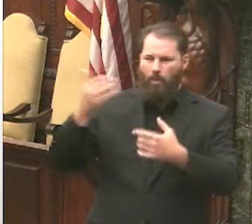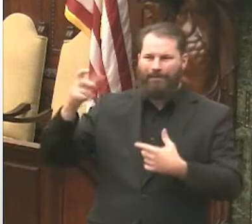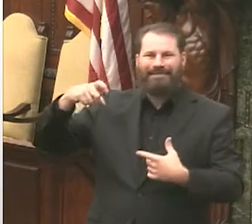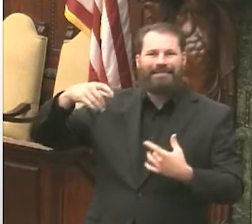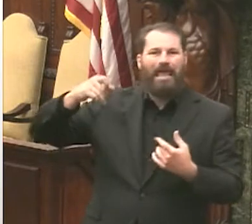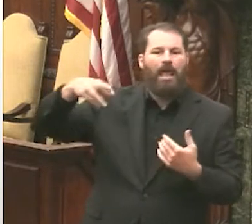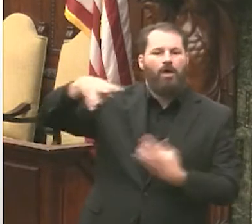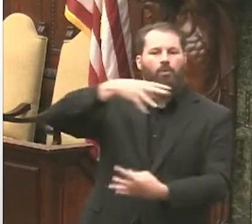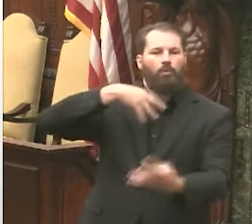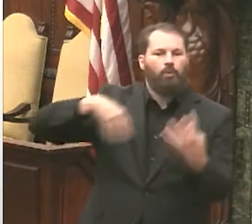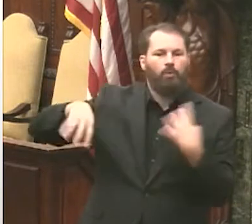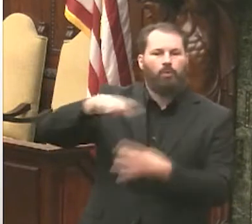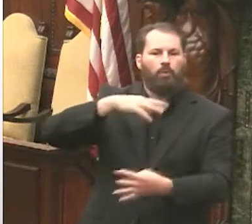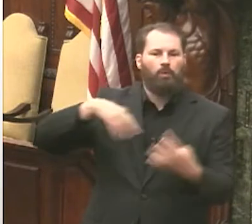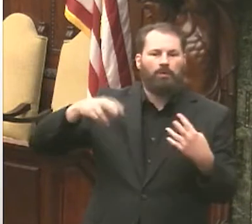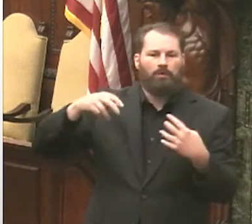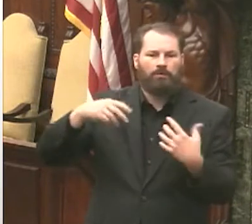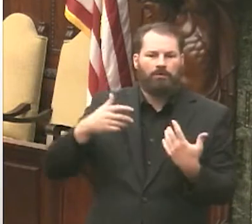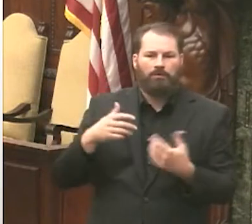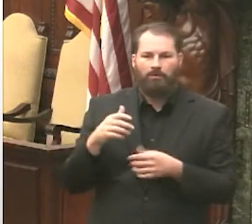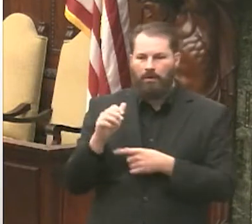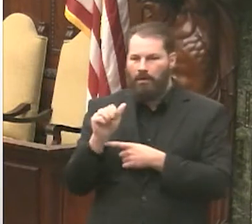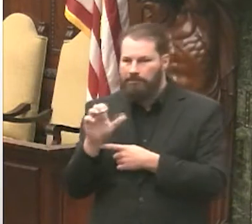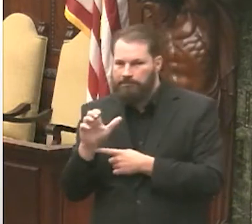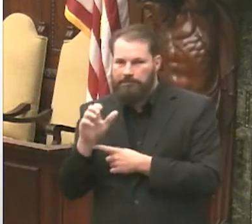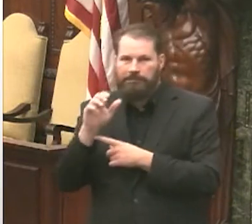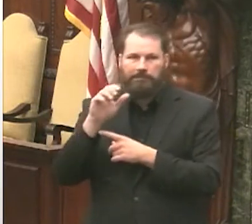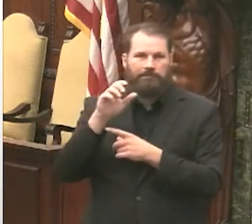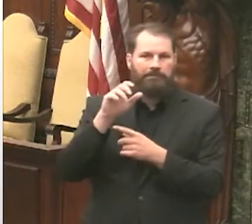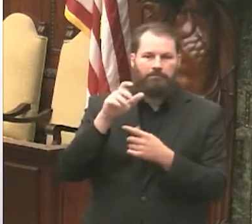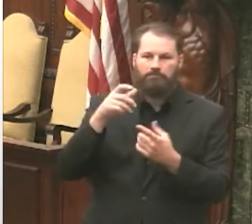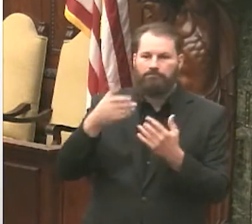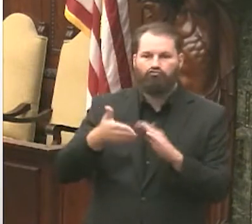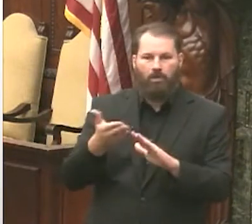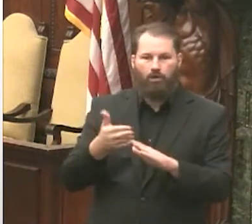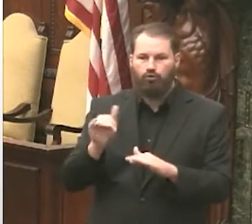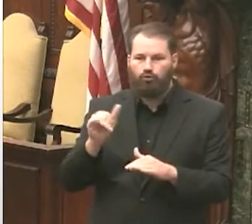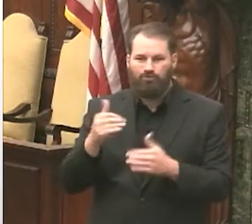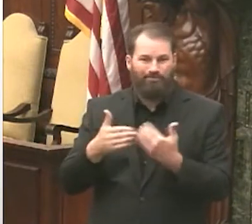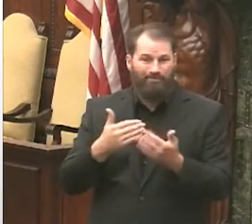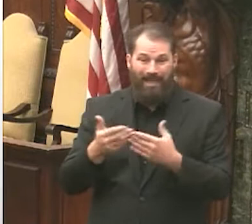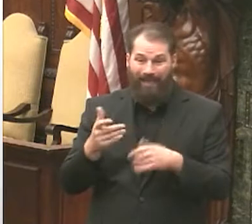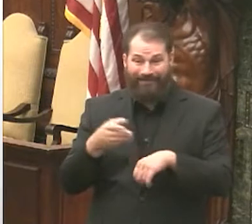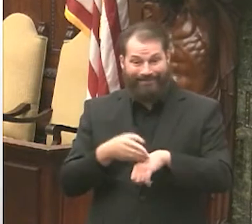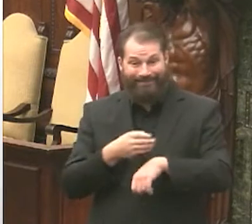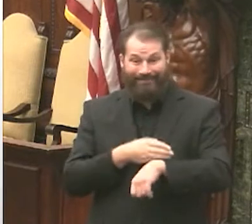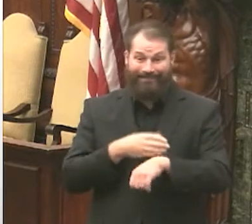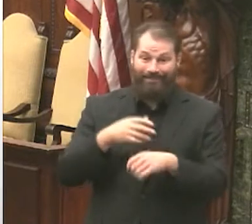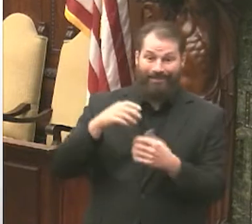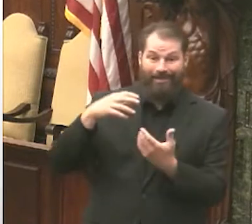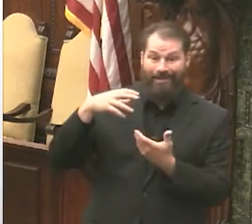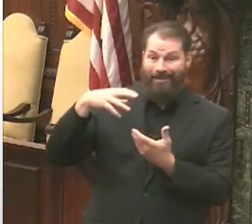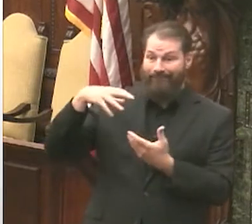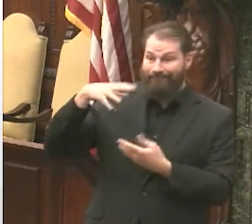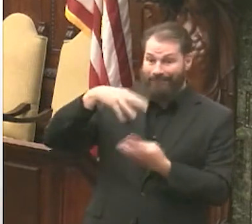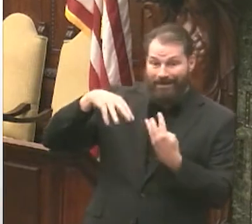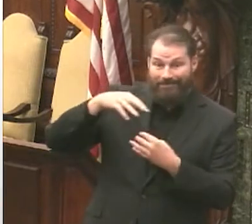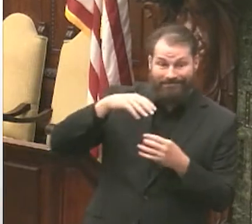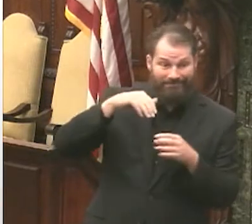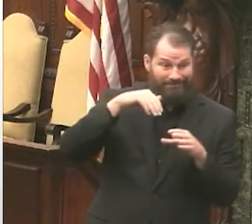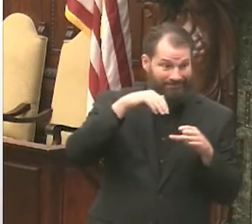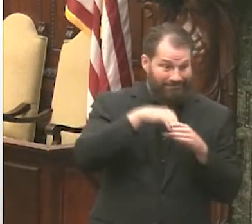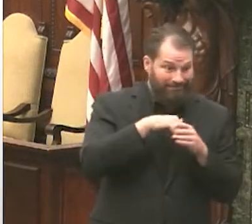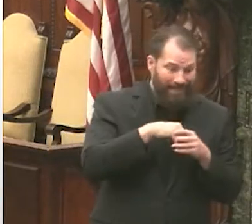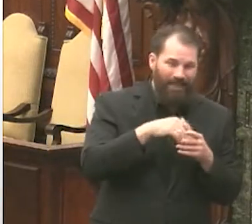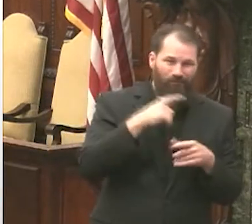systems. But no matter how much restaurants improve the ventilation indoors, the ventilation outdoors is going to be much better. So even as